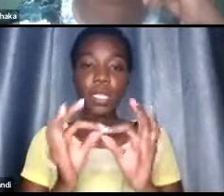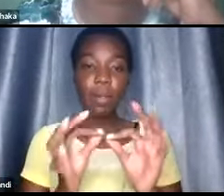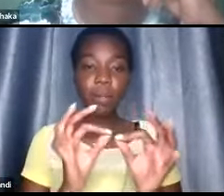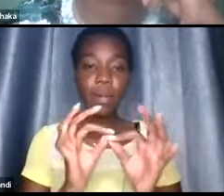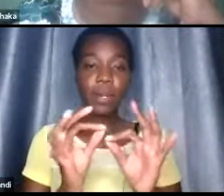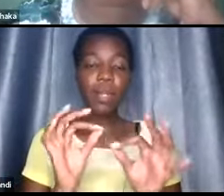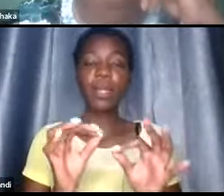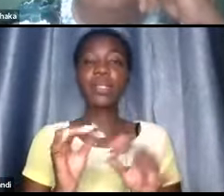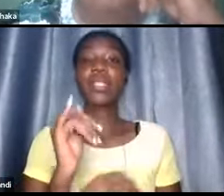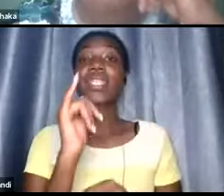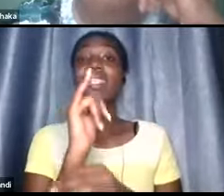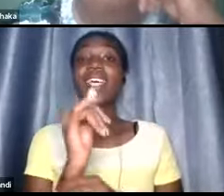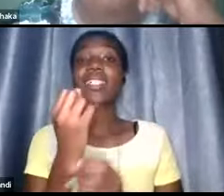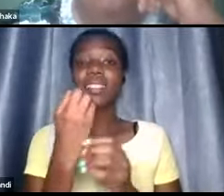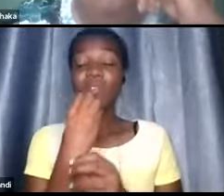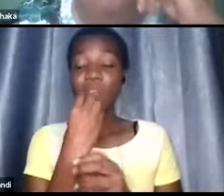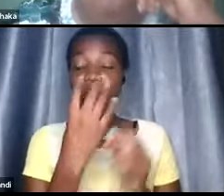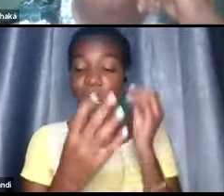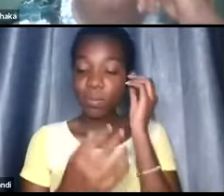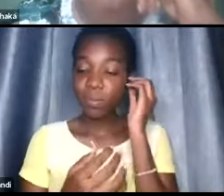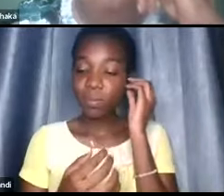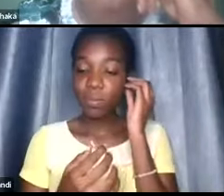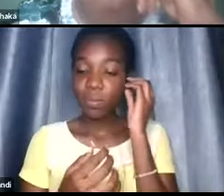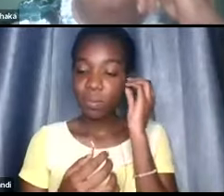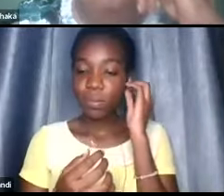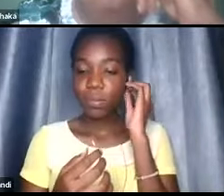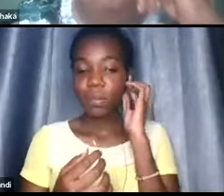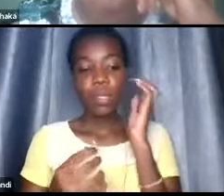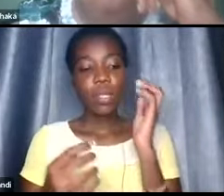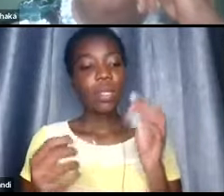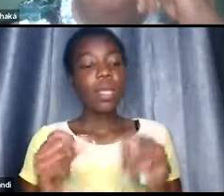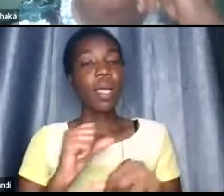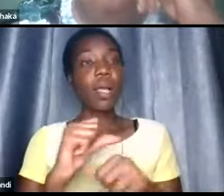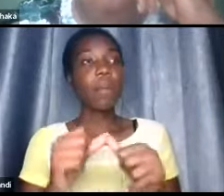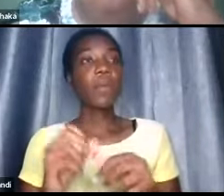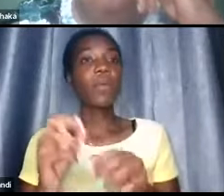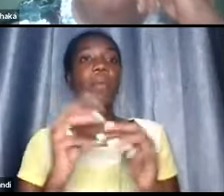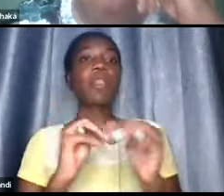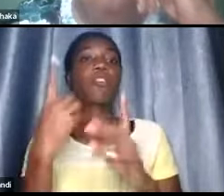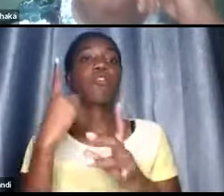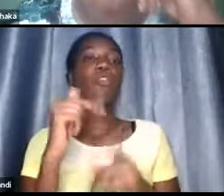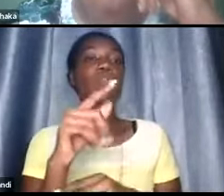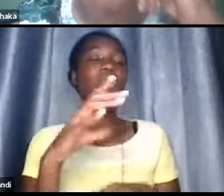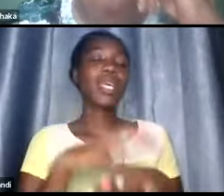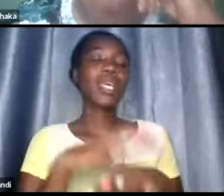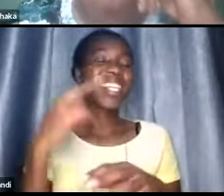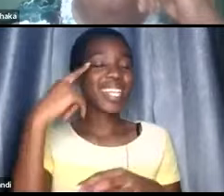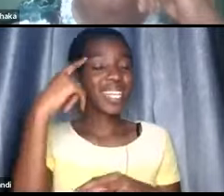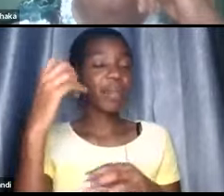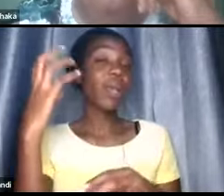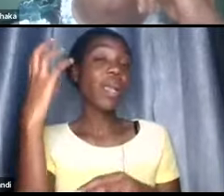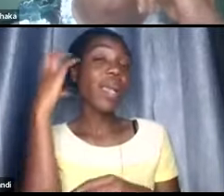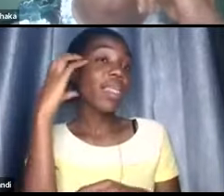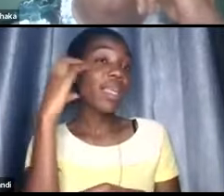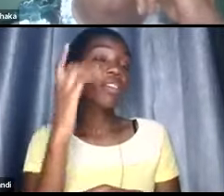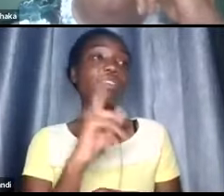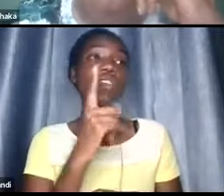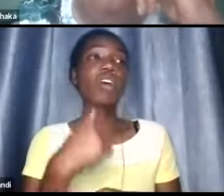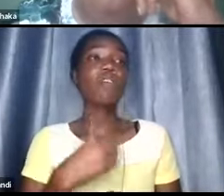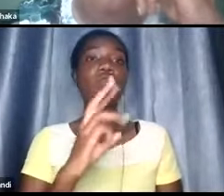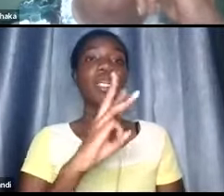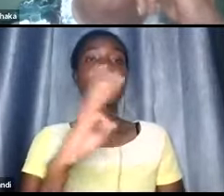concept of Ikigai as a method of finding your dream career. So the Westernized version of Ikigai